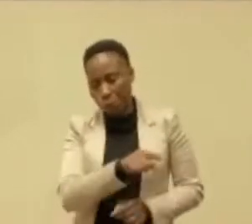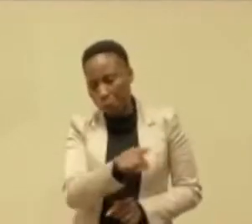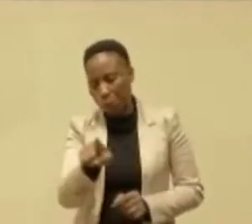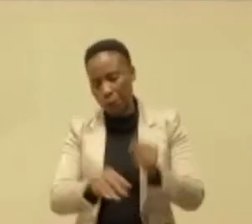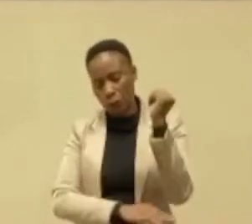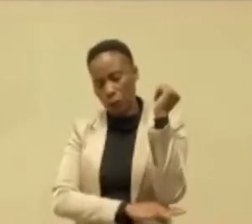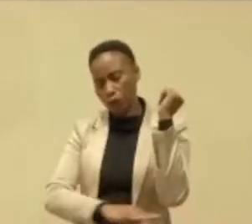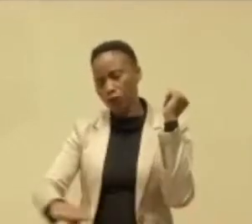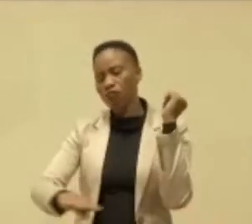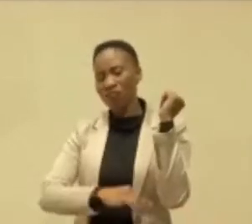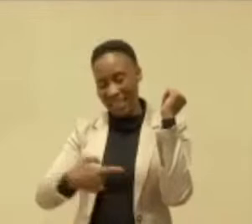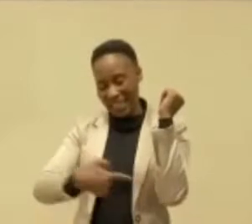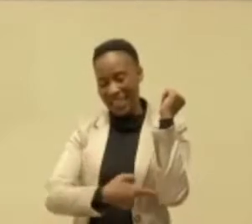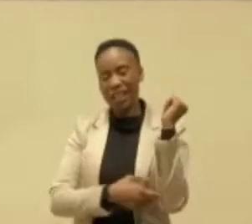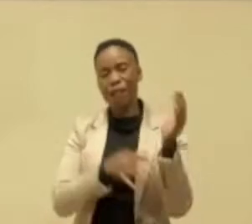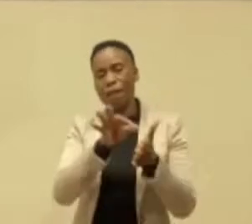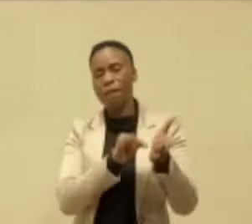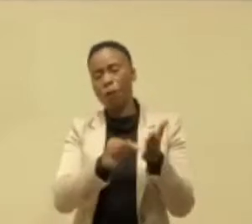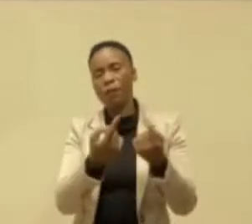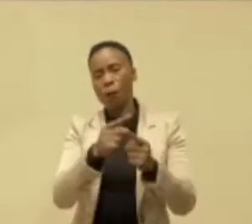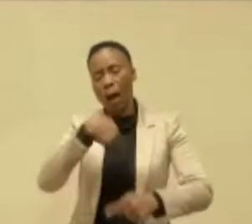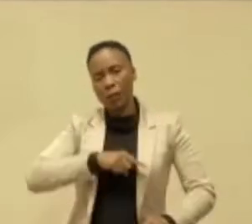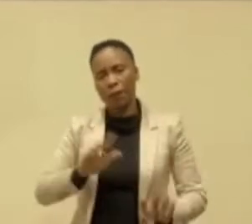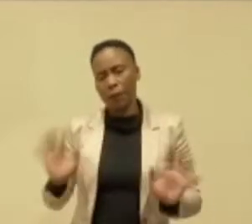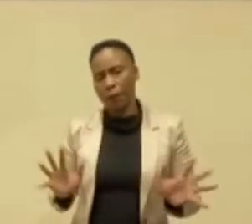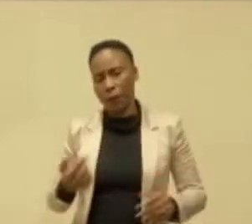and have voted for us as women